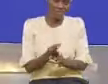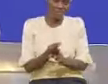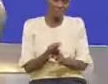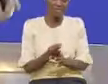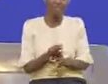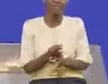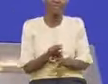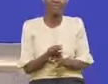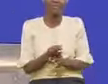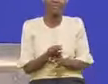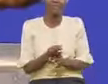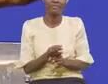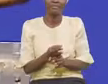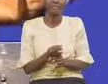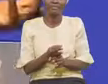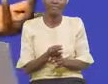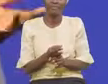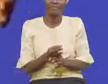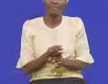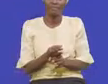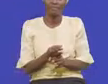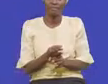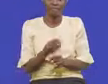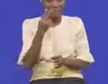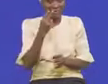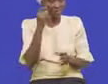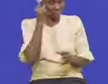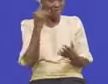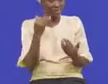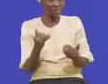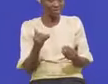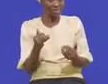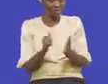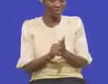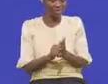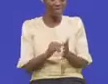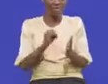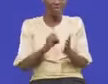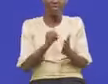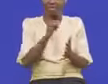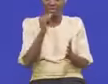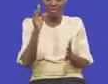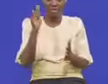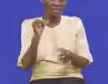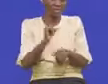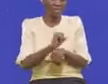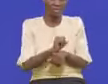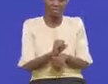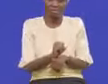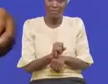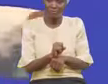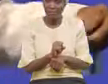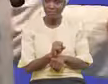ocho demi to koseme. You understand now it's not like they do it. Ekpe. Emanya leko wone de keke ame